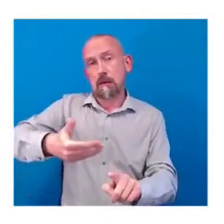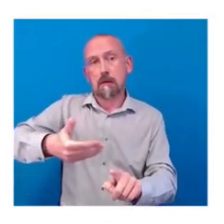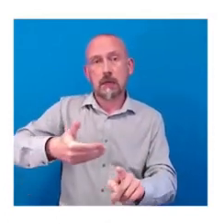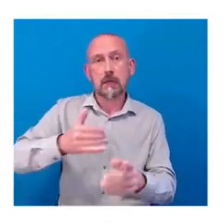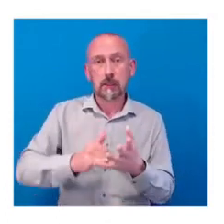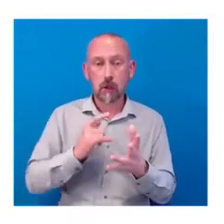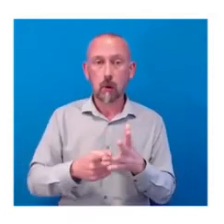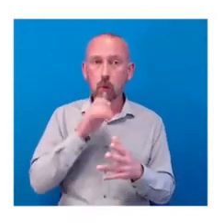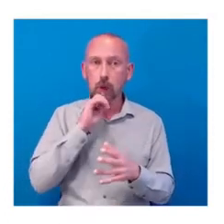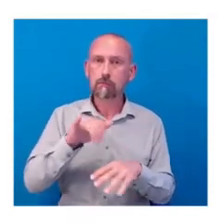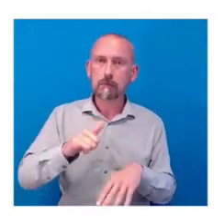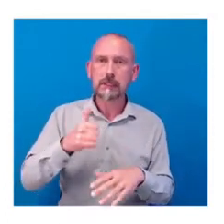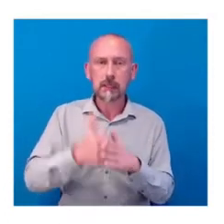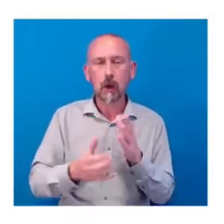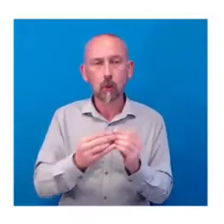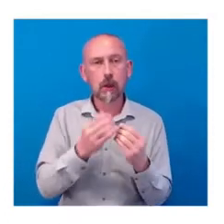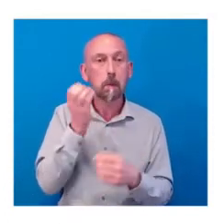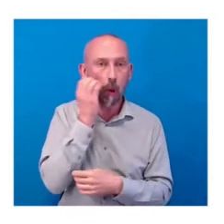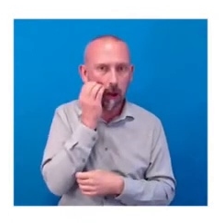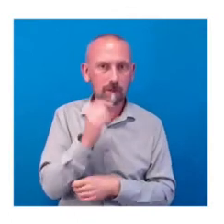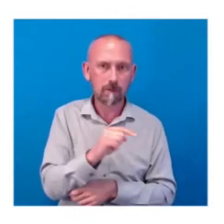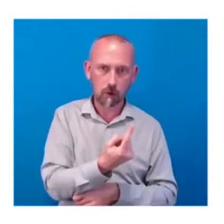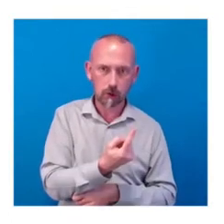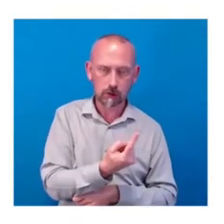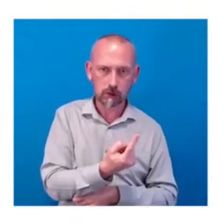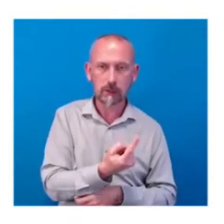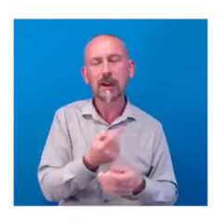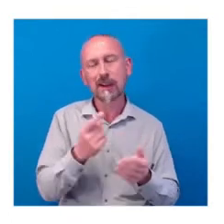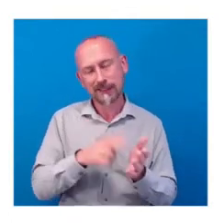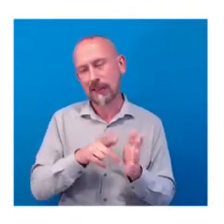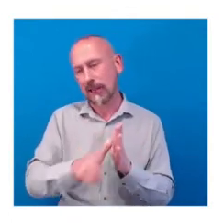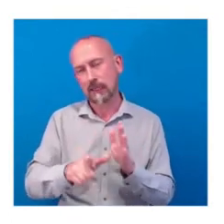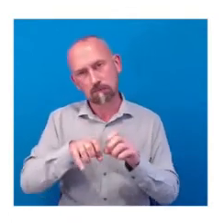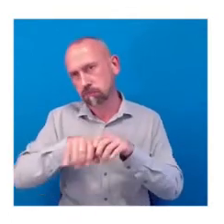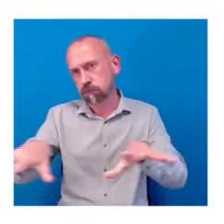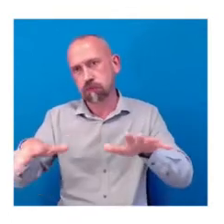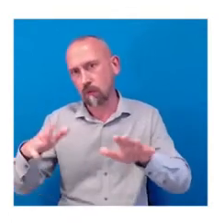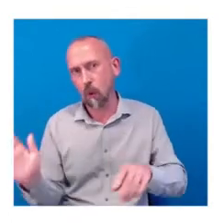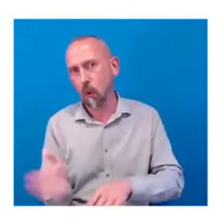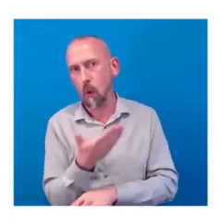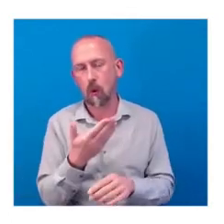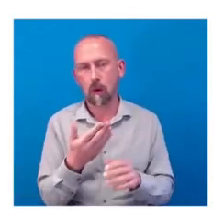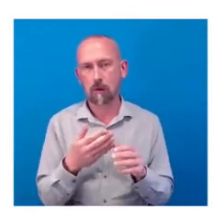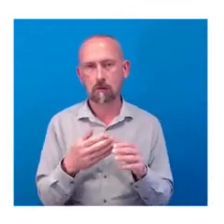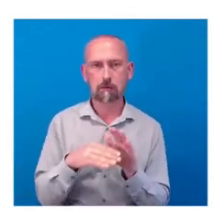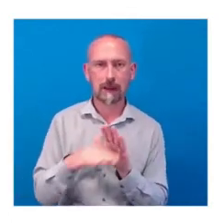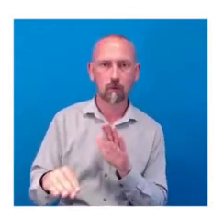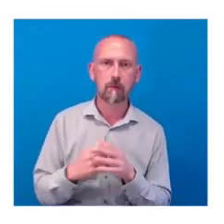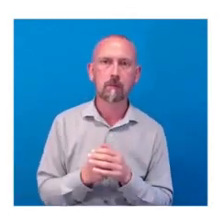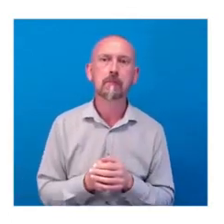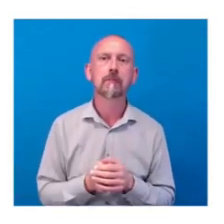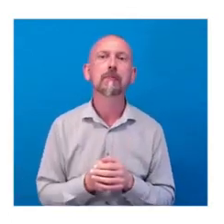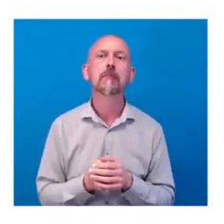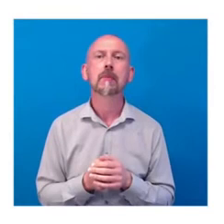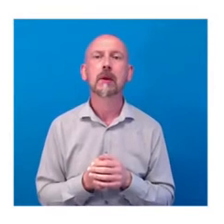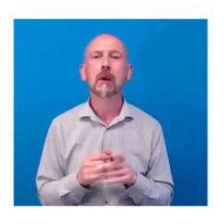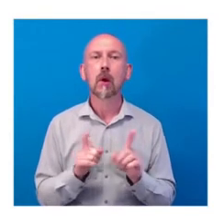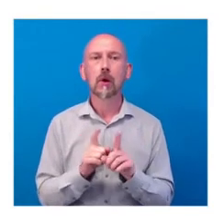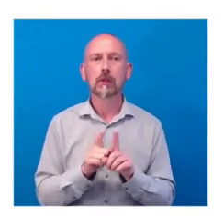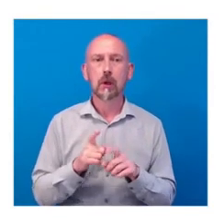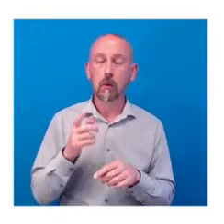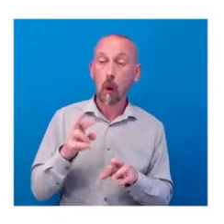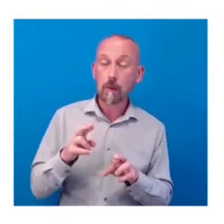of the platform. We also hope that the work on BritBox will lead to progress in areas of our hub agenda as well,